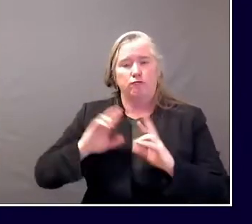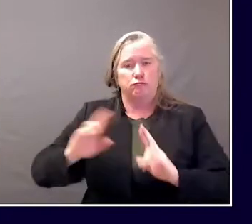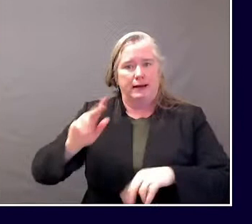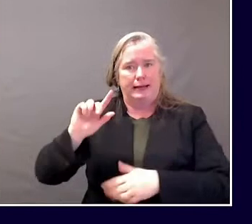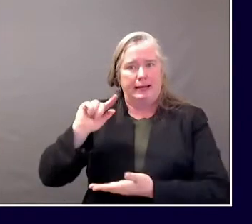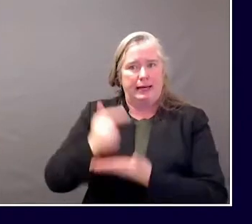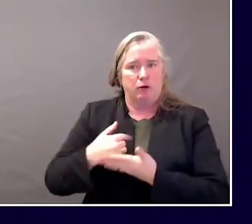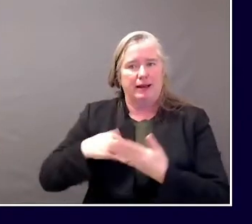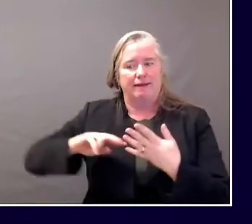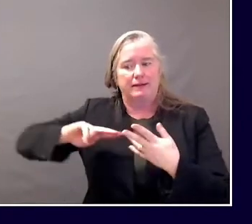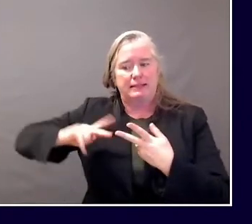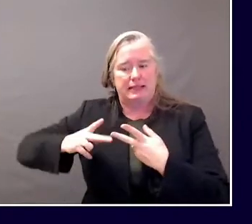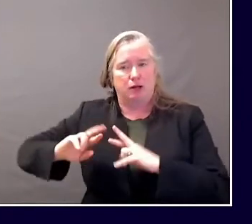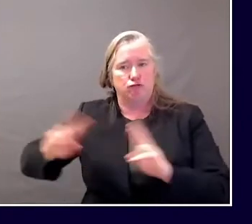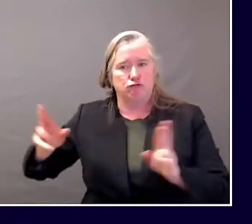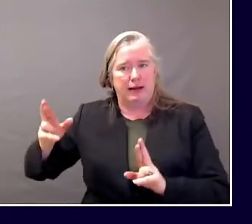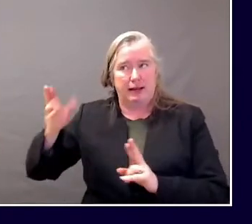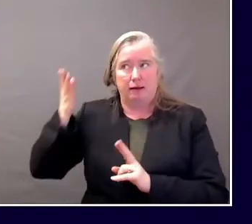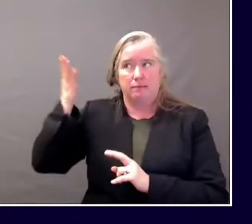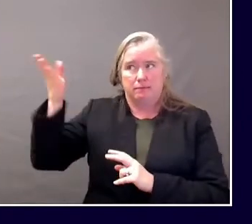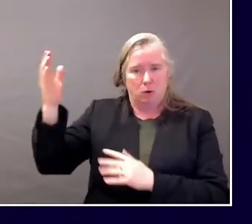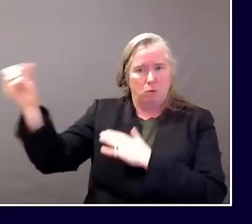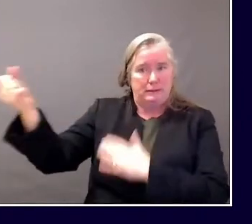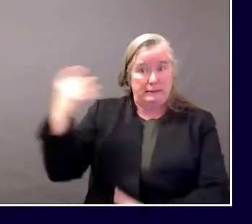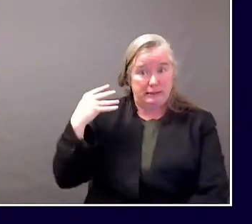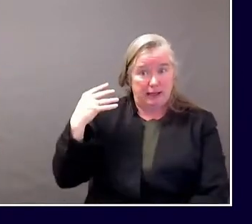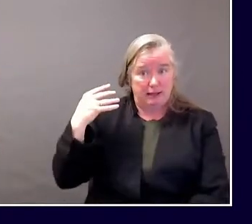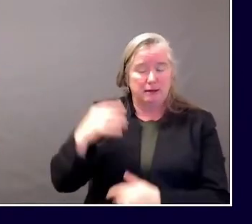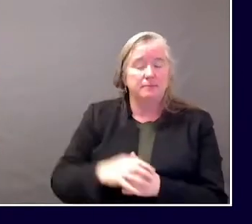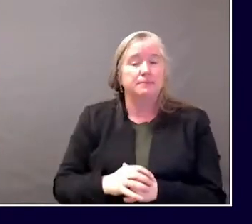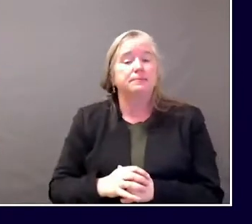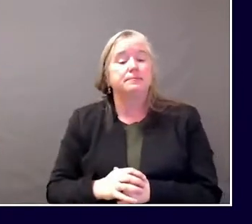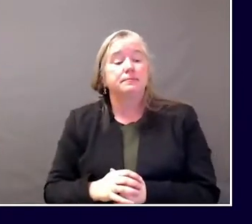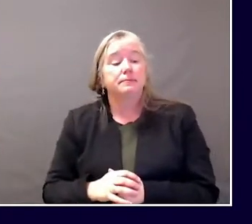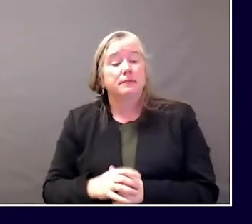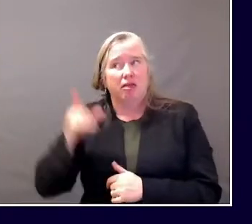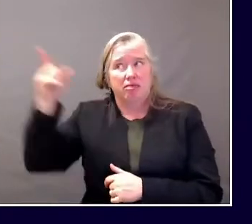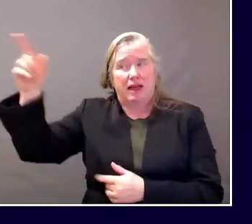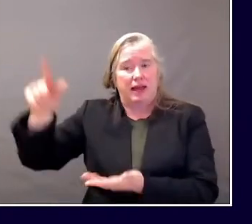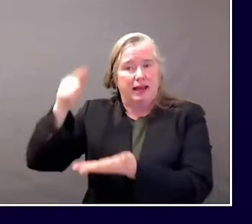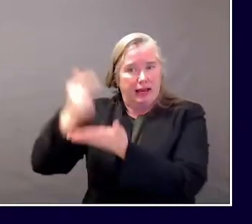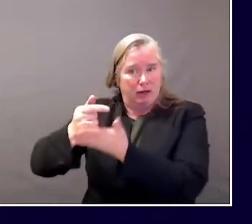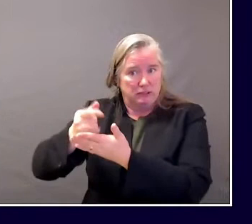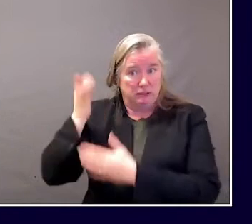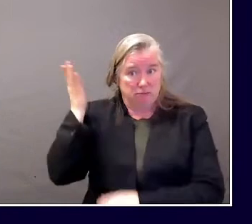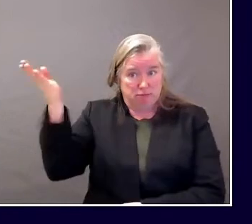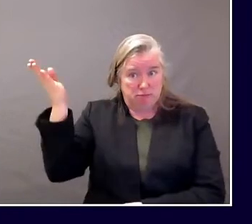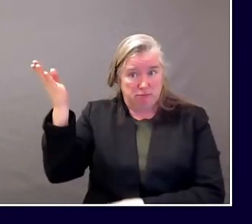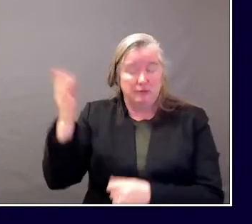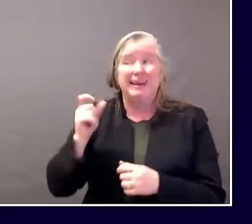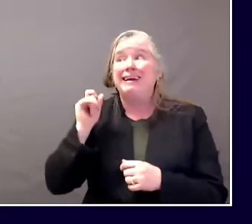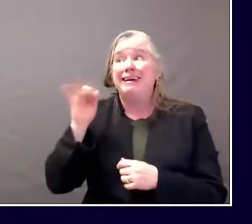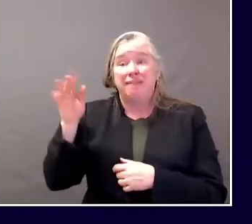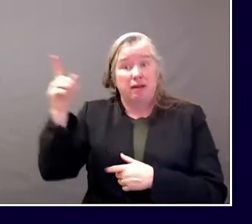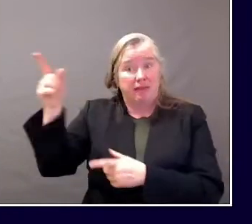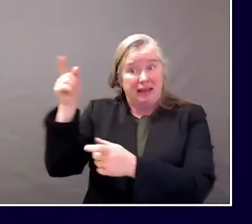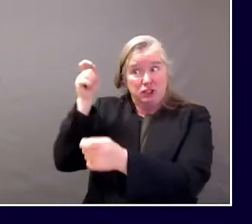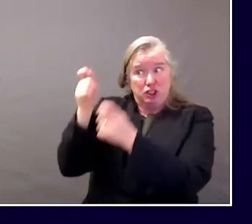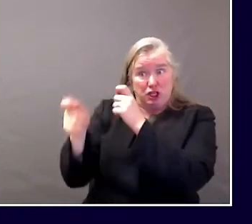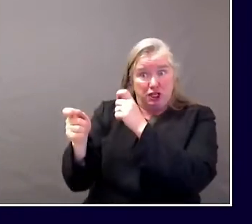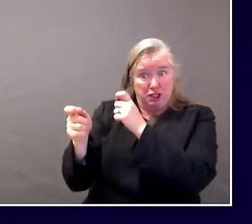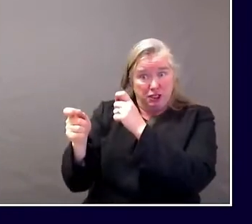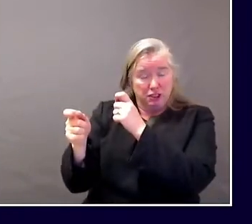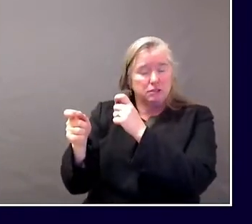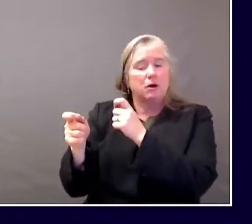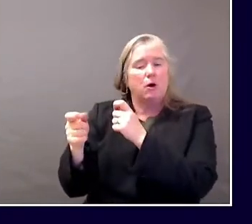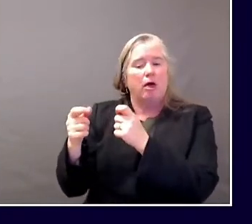dose available for them. If that insurance is taken away, we've got to adjust our plan. To your question